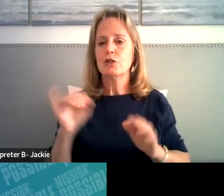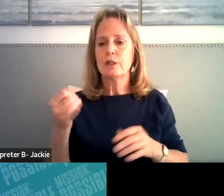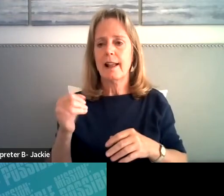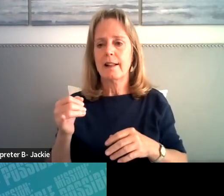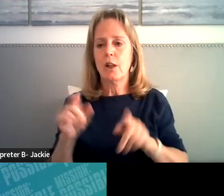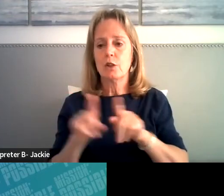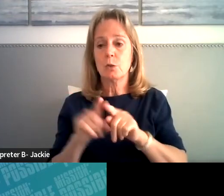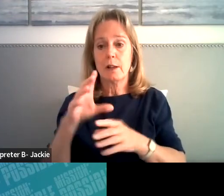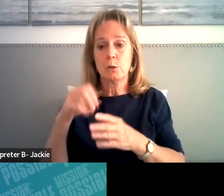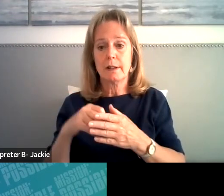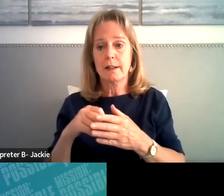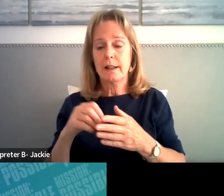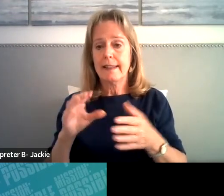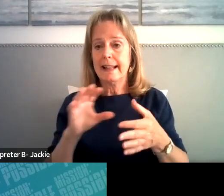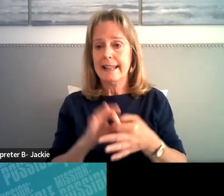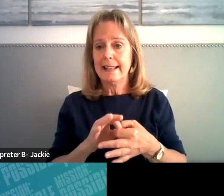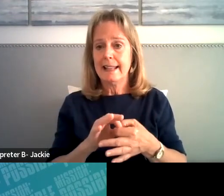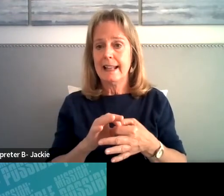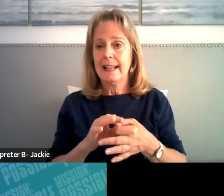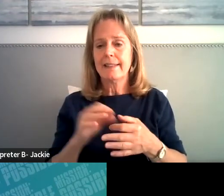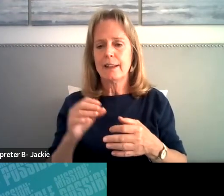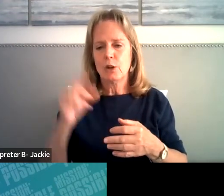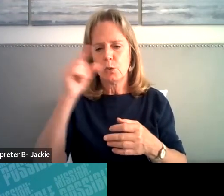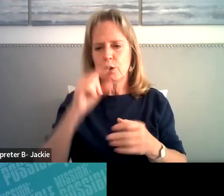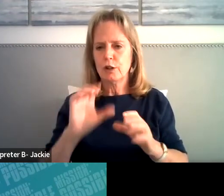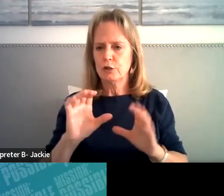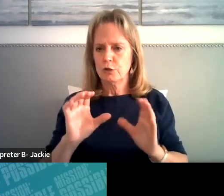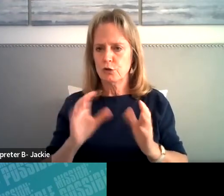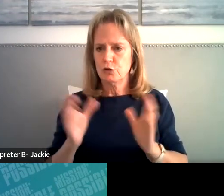also included the link in the Google chat. Is that correct, Janelle?